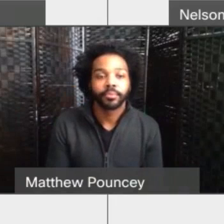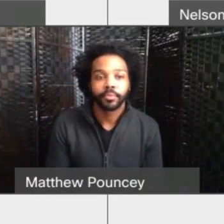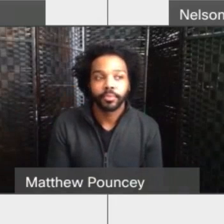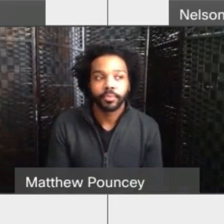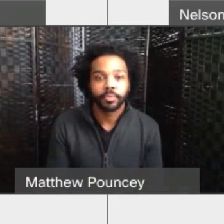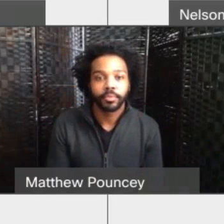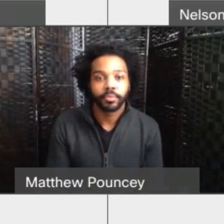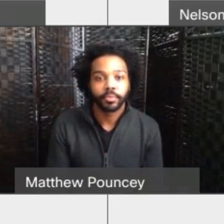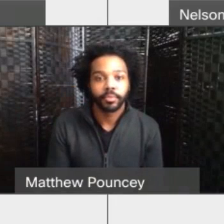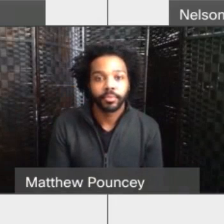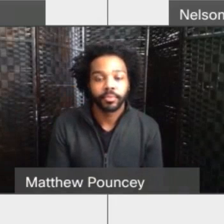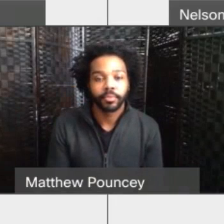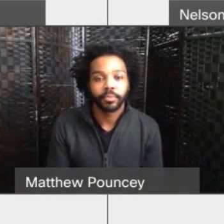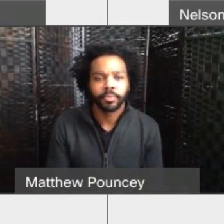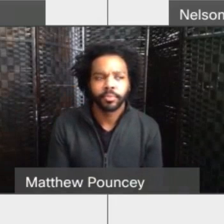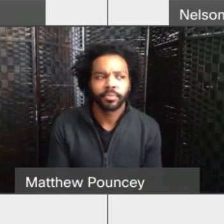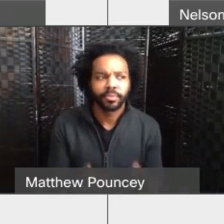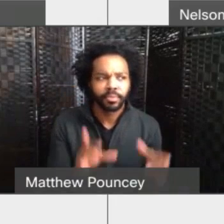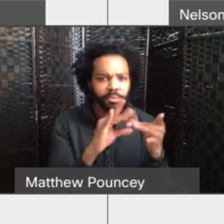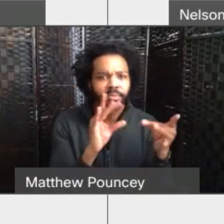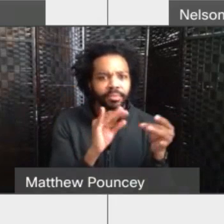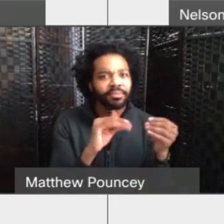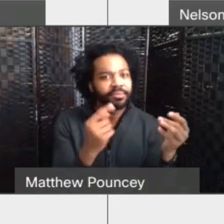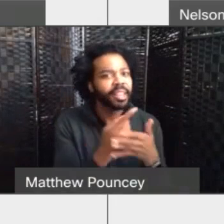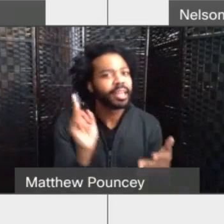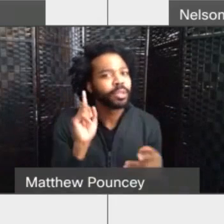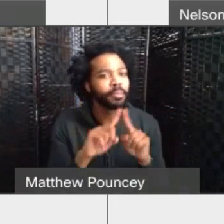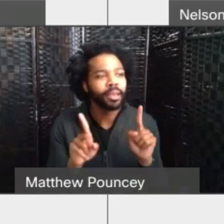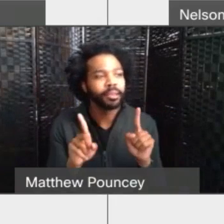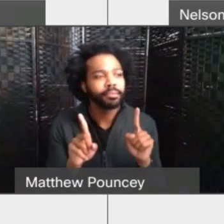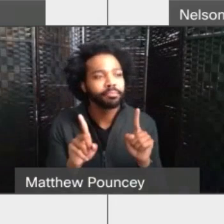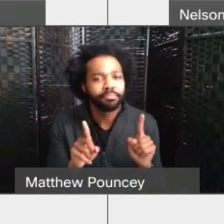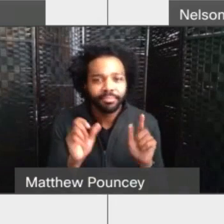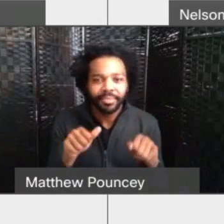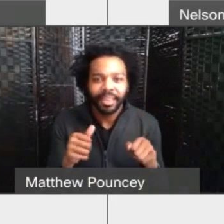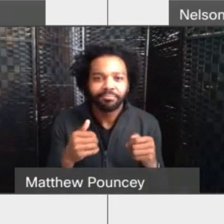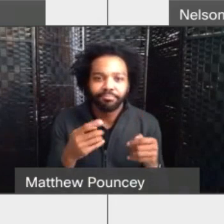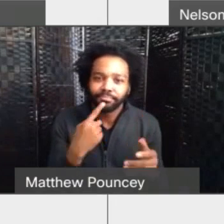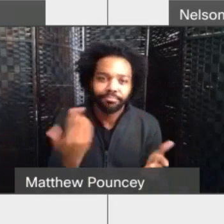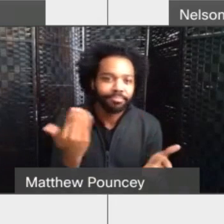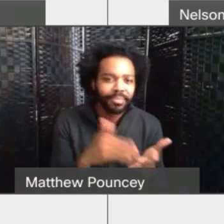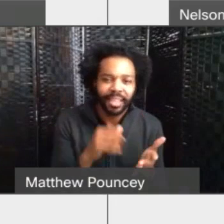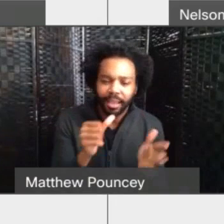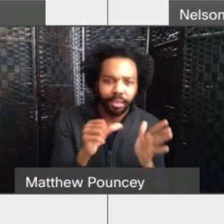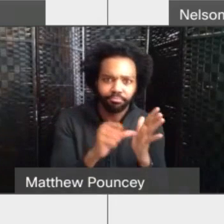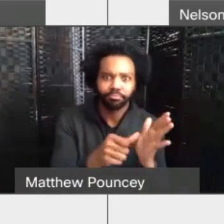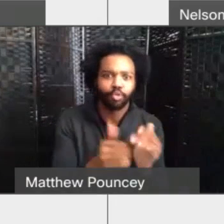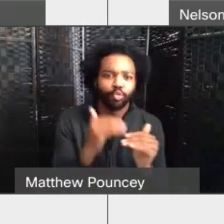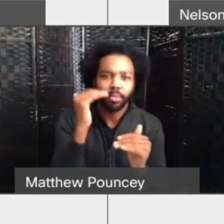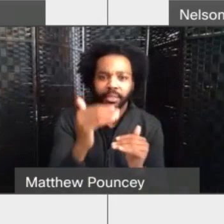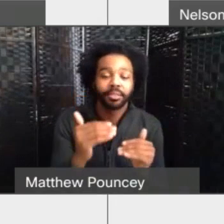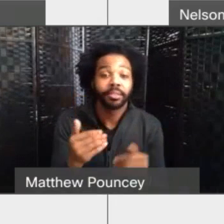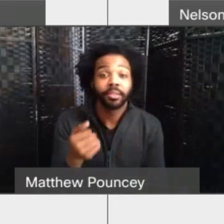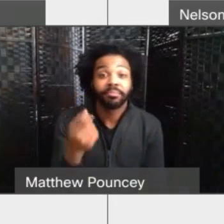and this was said last week, but I don't think any of these things can be said too often. The vaccine is an extra layer of